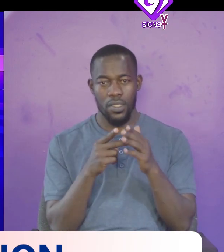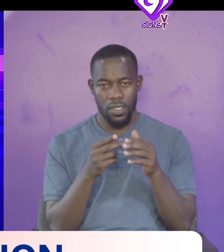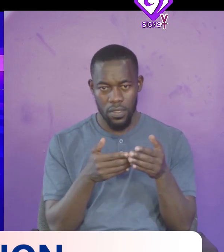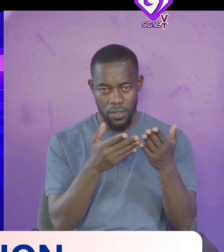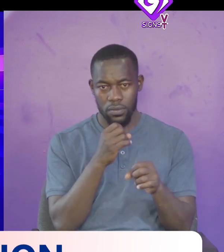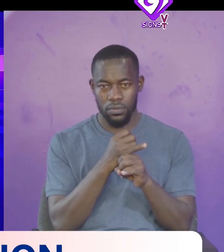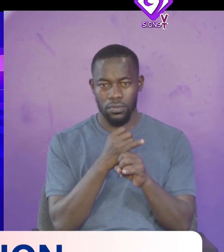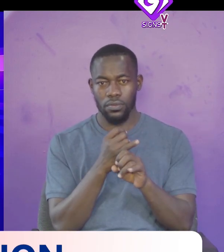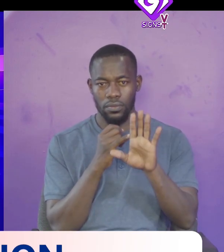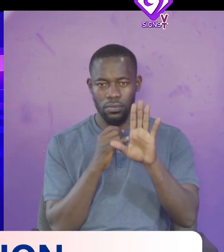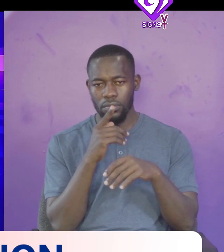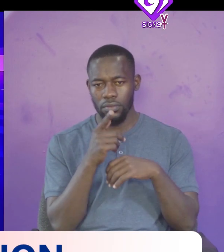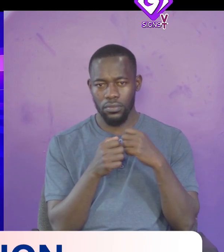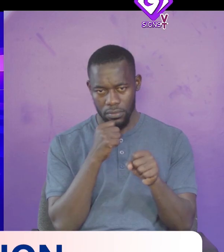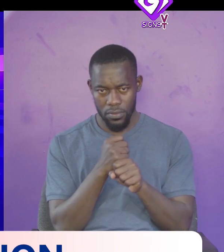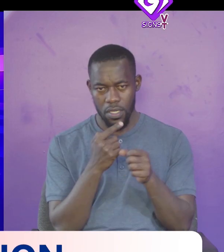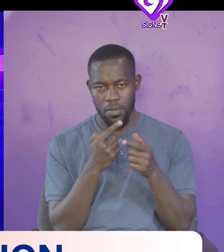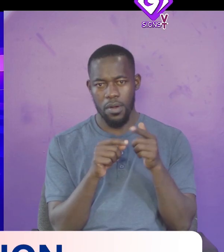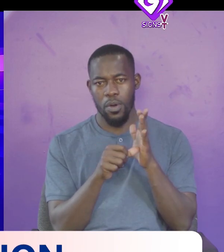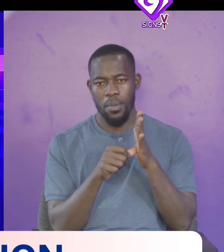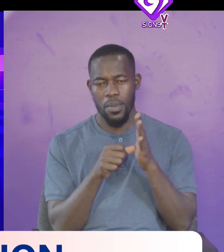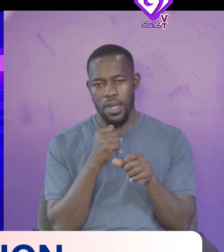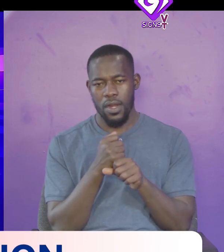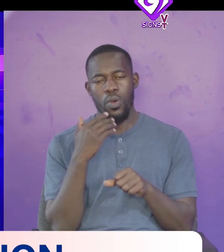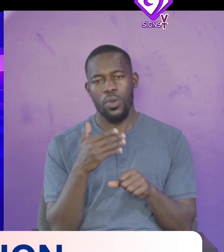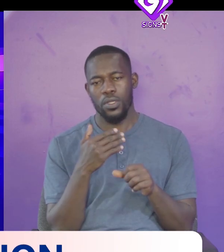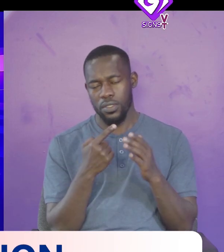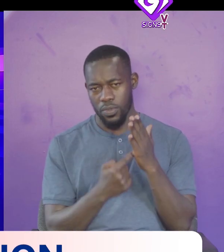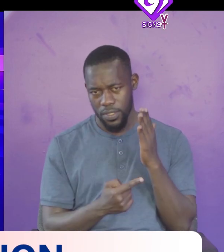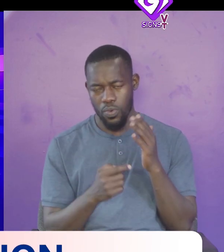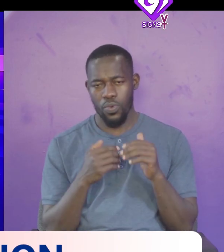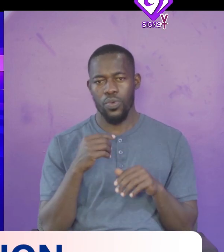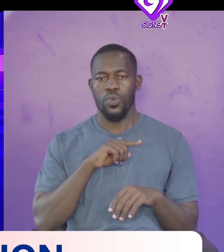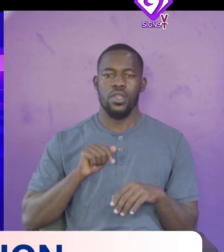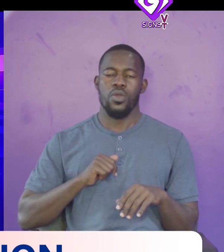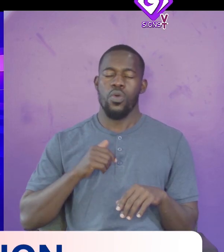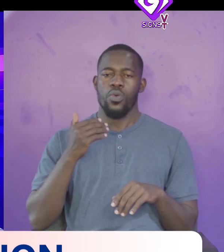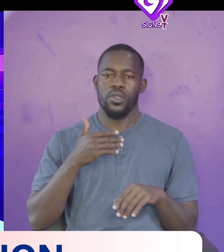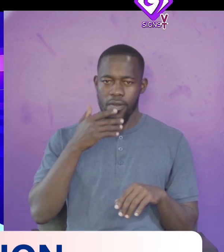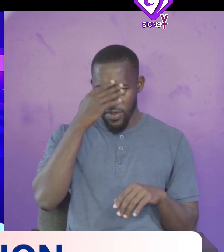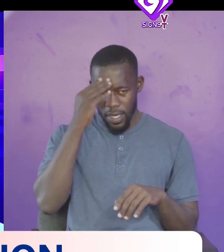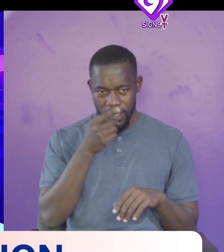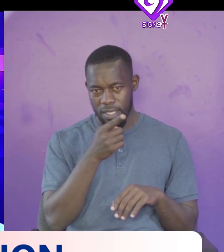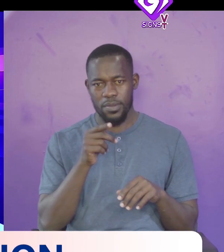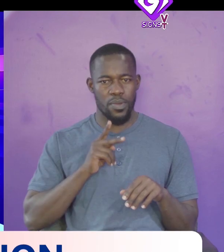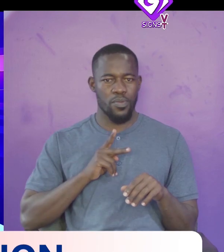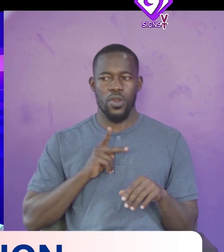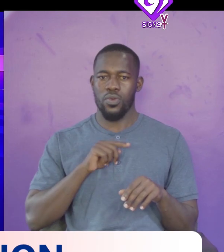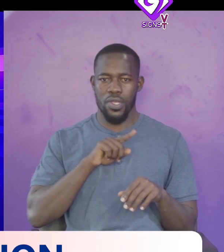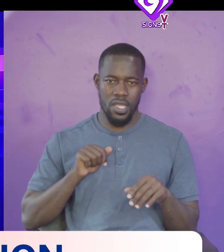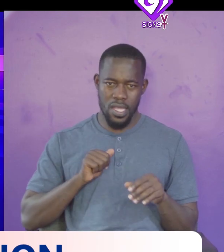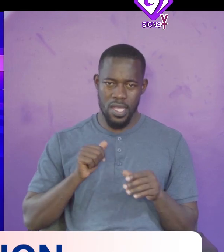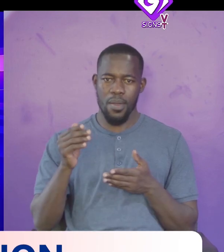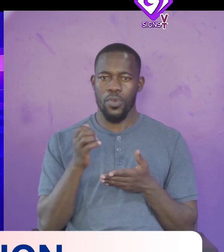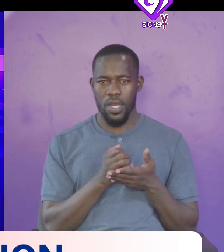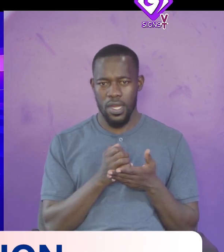years. The problem that we have done all the time, we forget that these are people we are hiring. And we begin